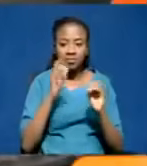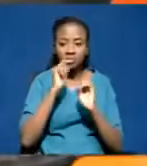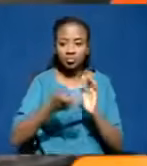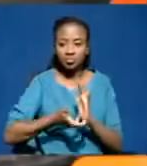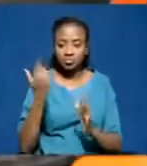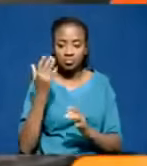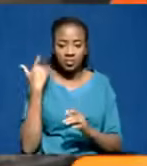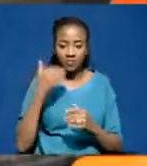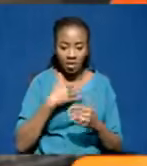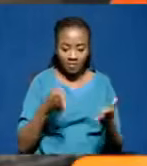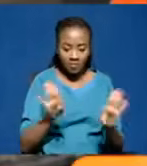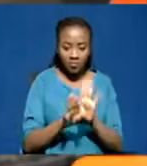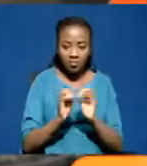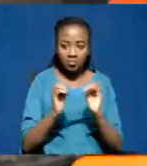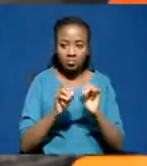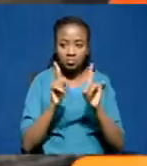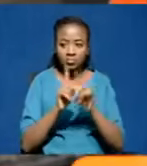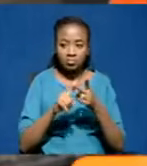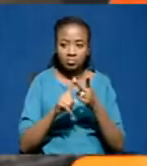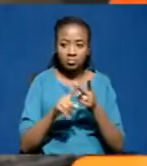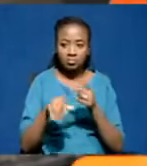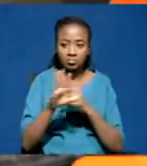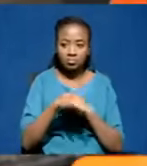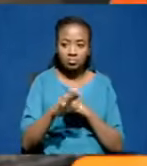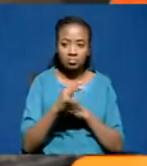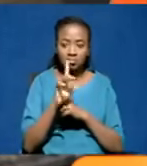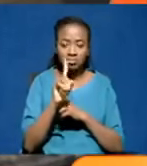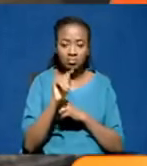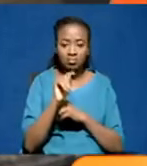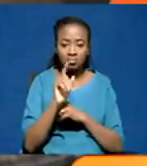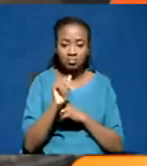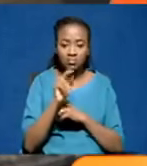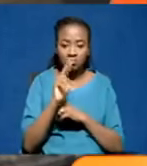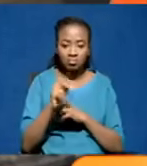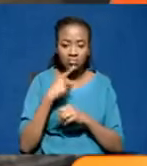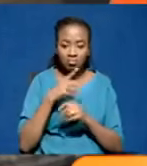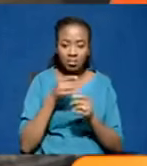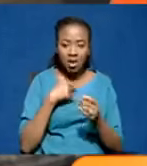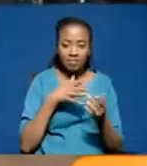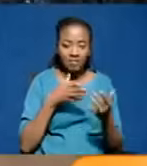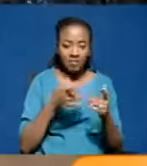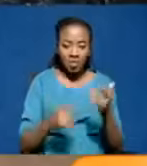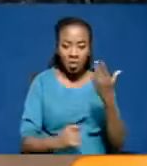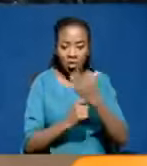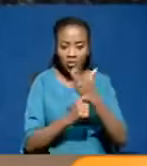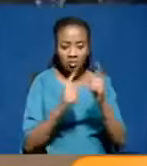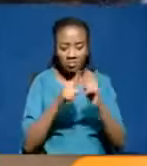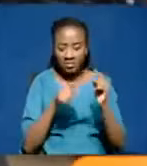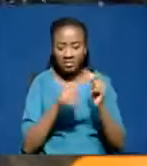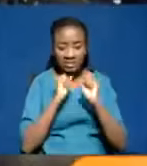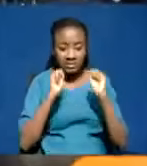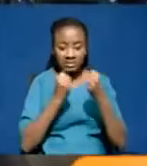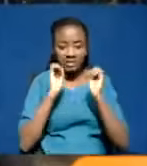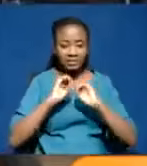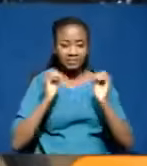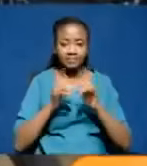Tanki yake ilikuwa imewekwa, zile locks zake zilikuwa zimewekwa zenye hazikuwa zinapendeza. With this in mind,